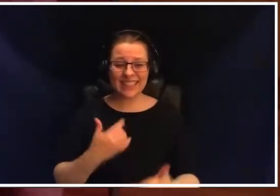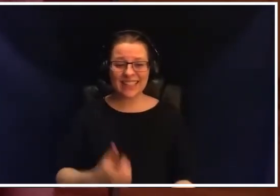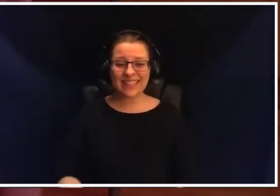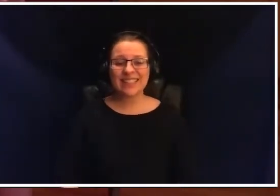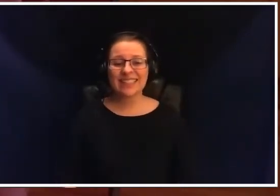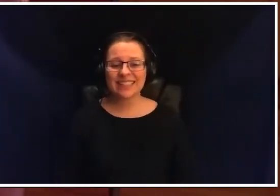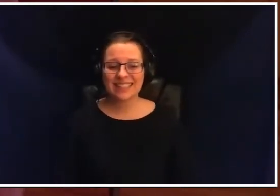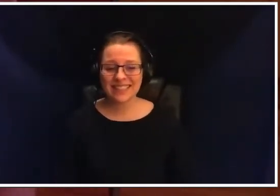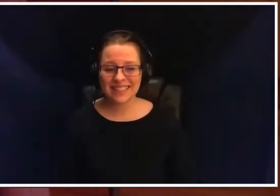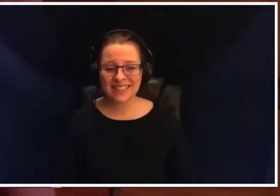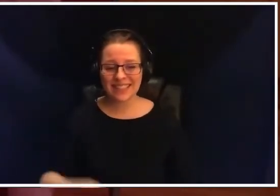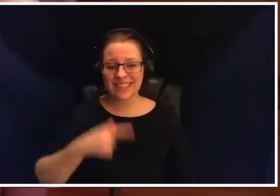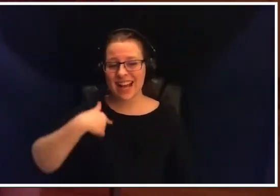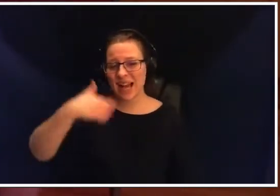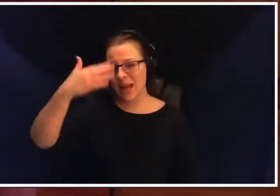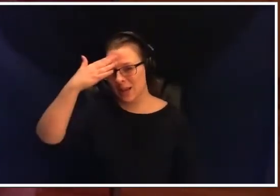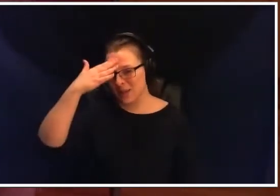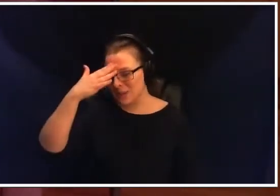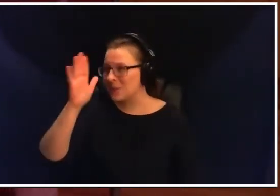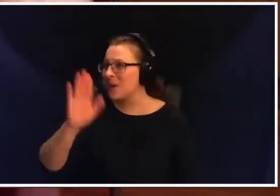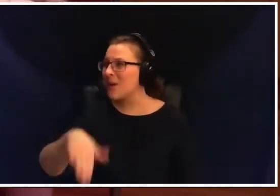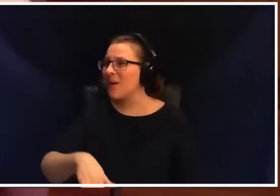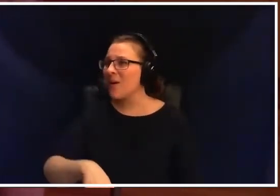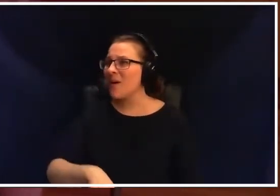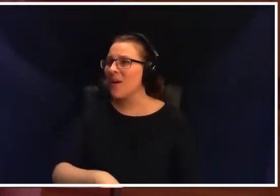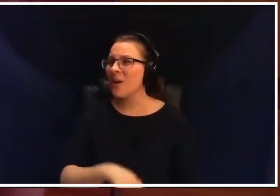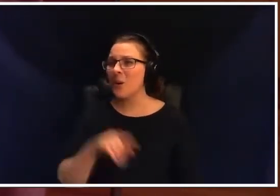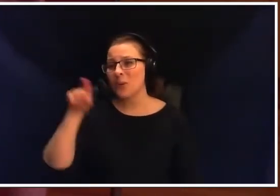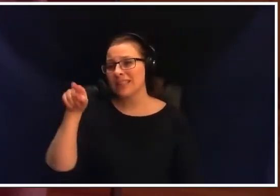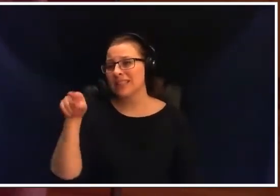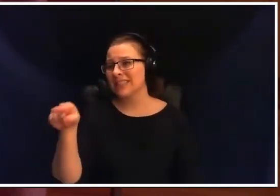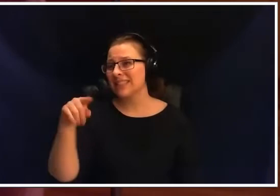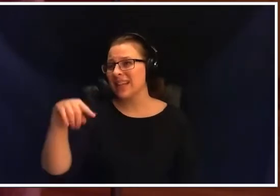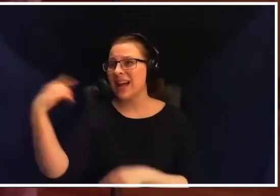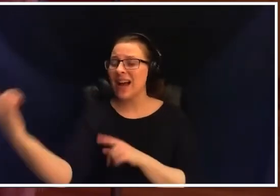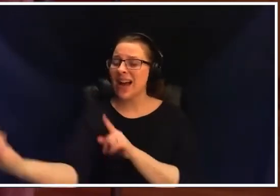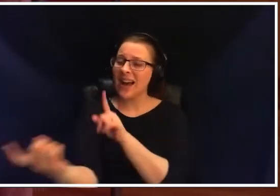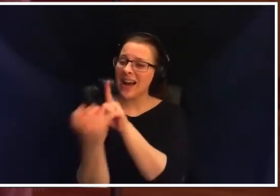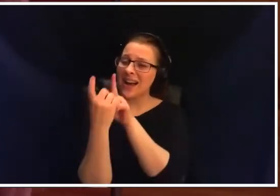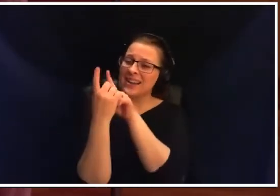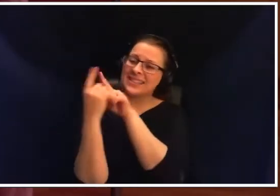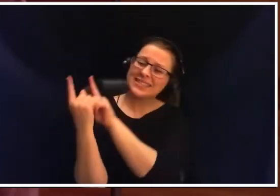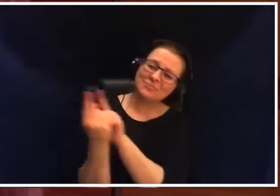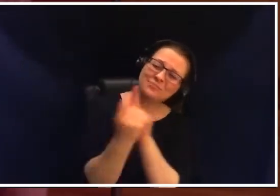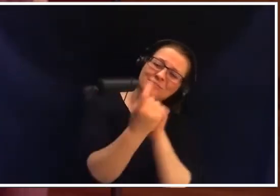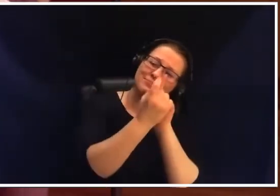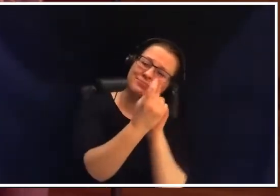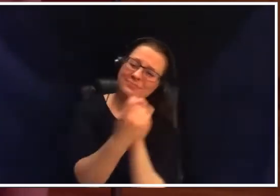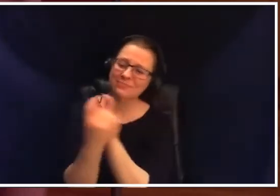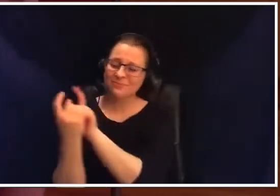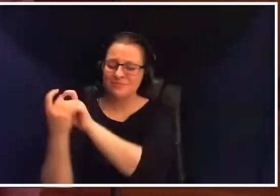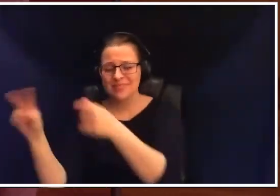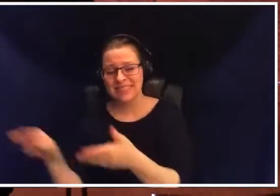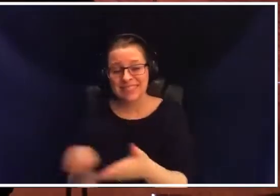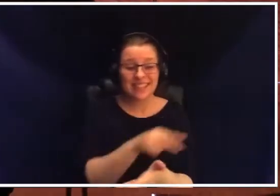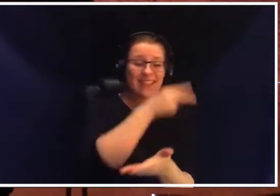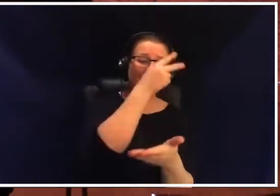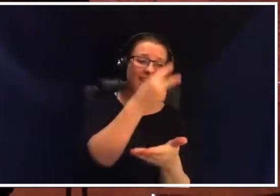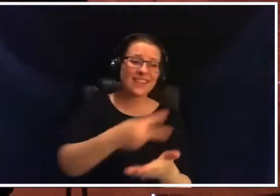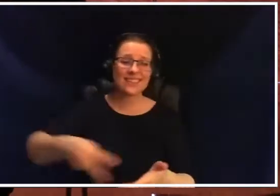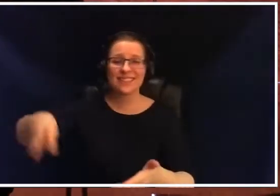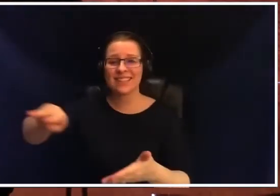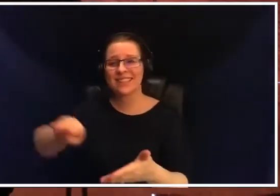only know when he began to dance with me. I could have